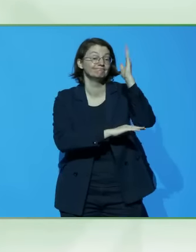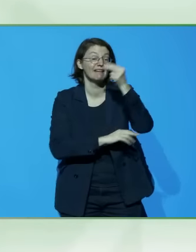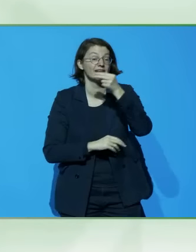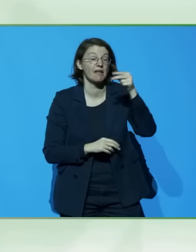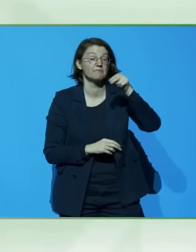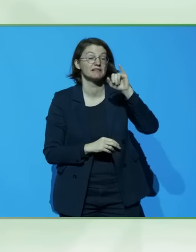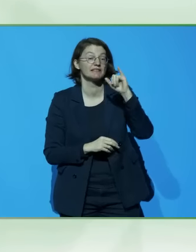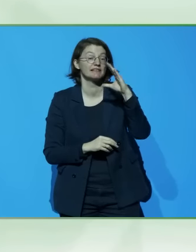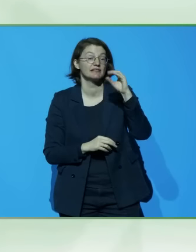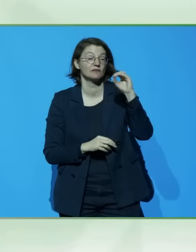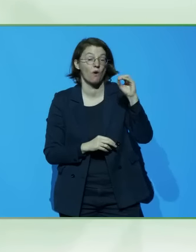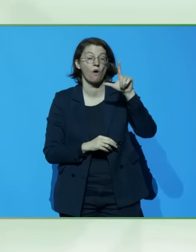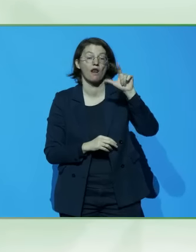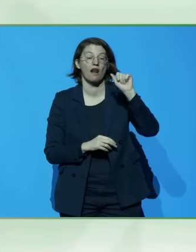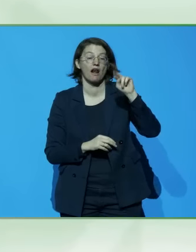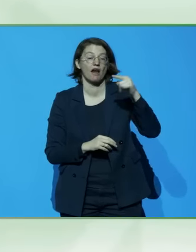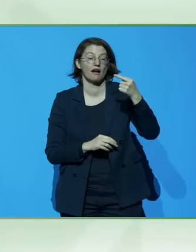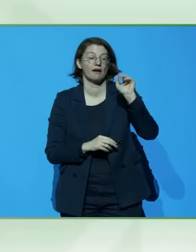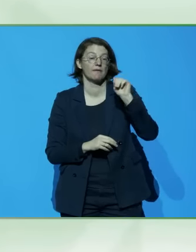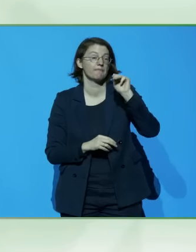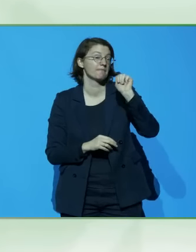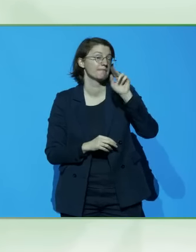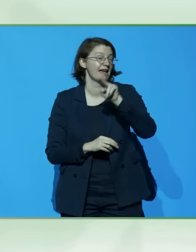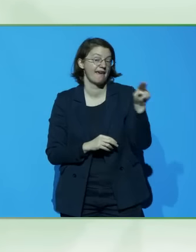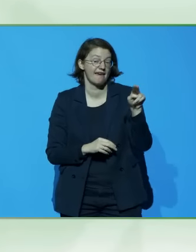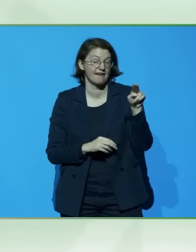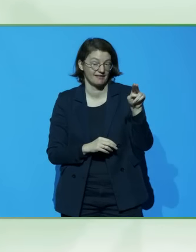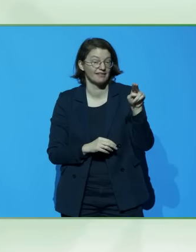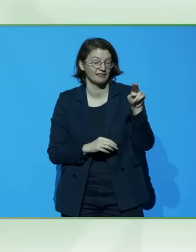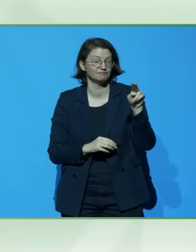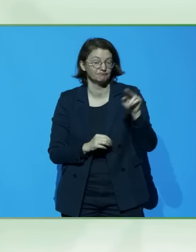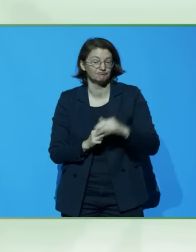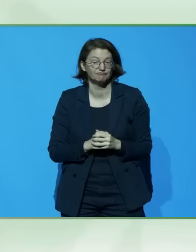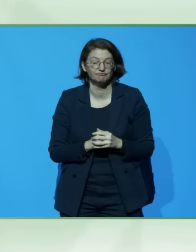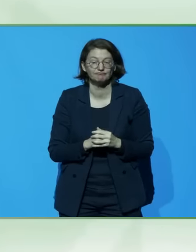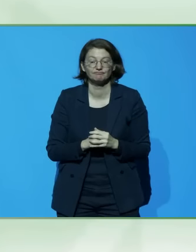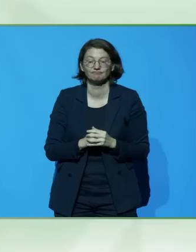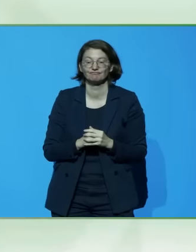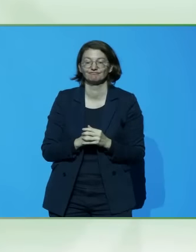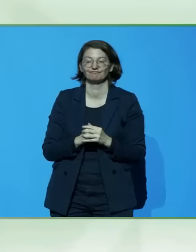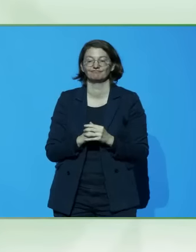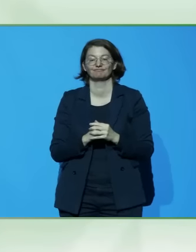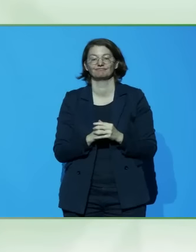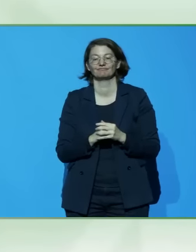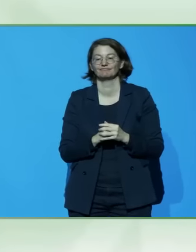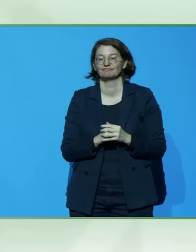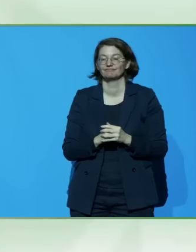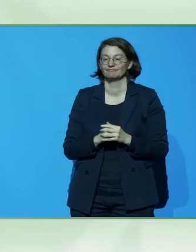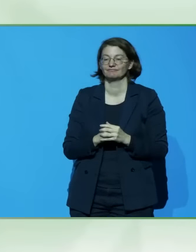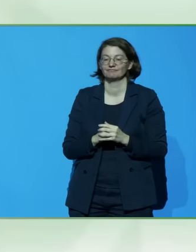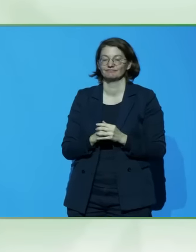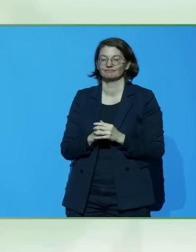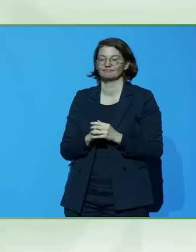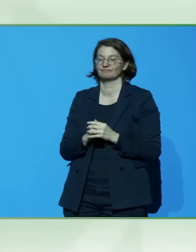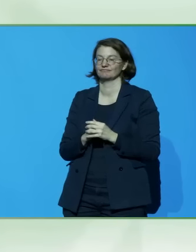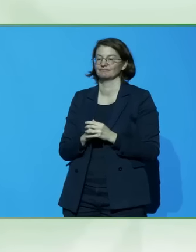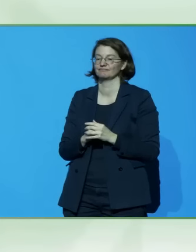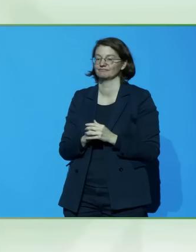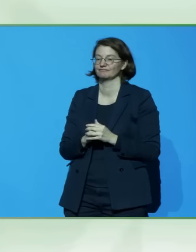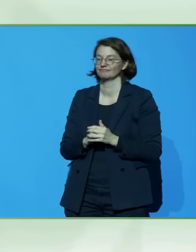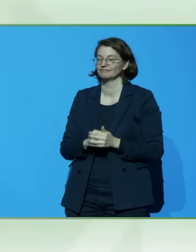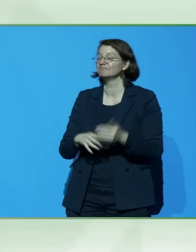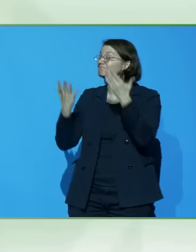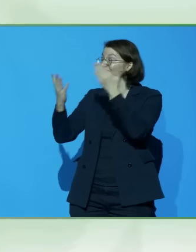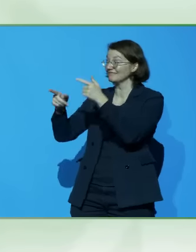I will ask the audience to approach all three of you over the next 3 days. 3 moderators, 3 days, so you can split it up. You take maybe Andreas on